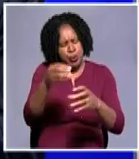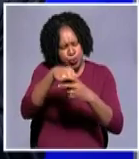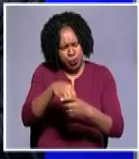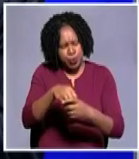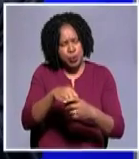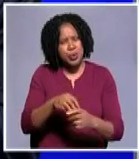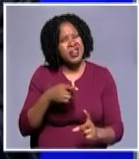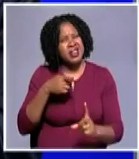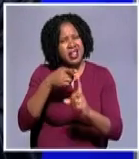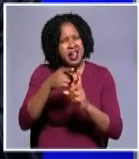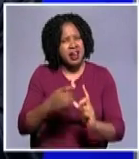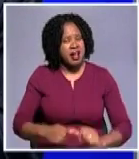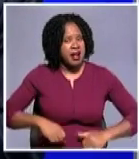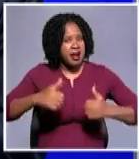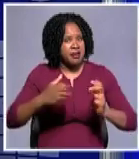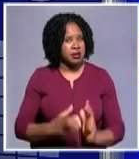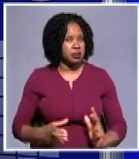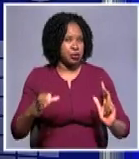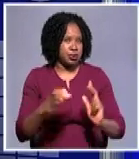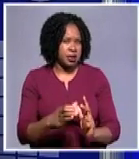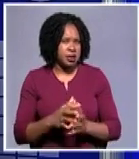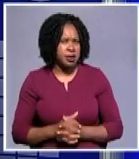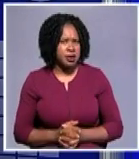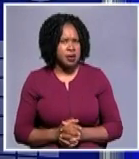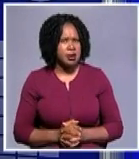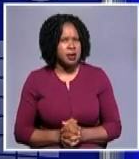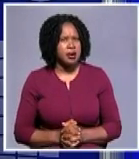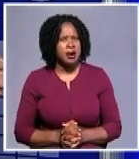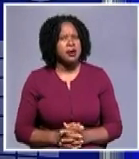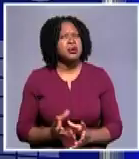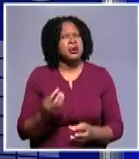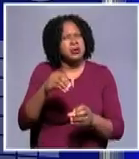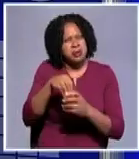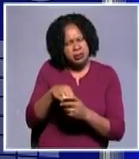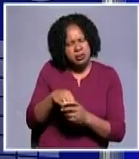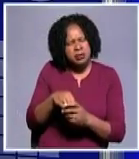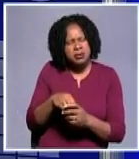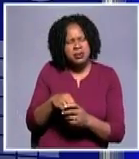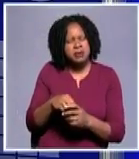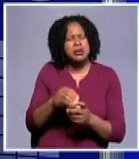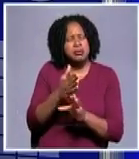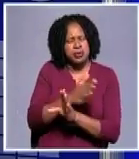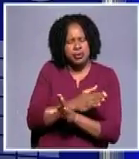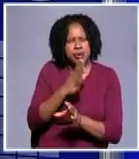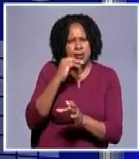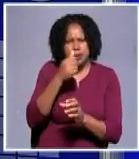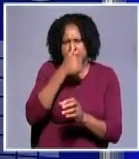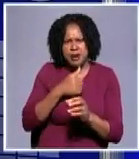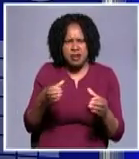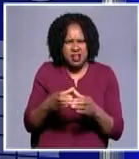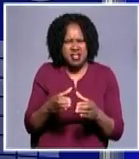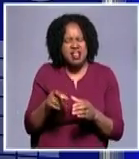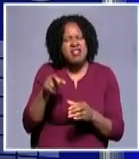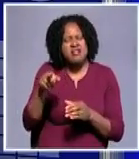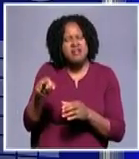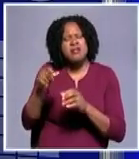healthy society. On the part of inclusiveness, and earlier you mentioned the private sector. Yes. What role can they play